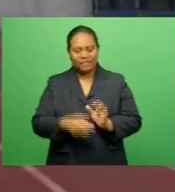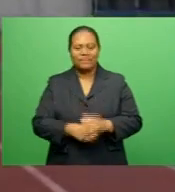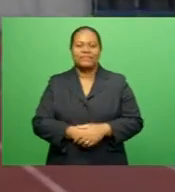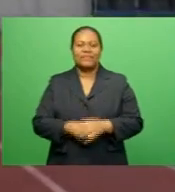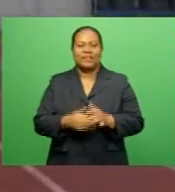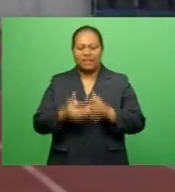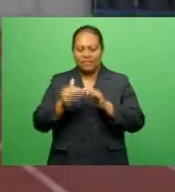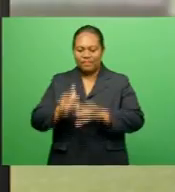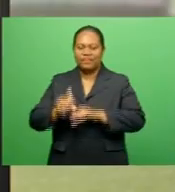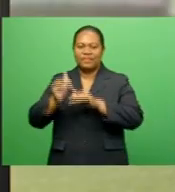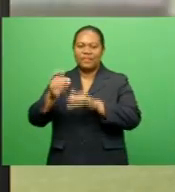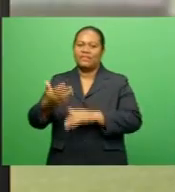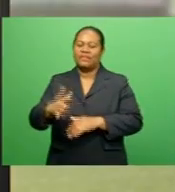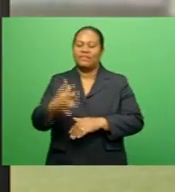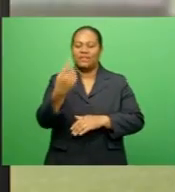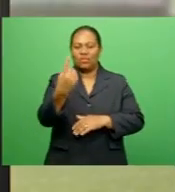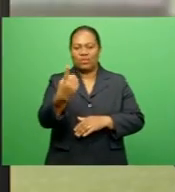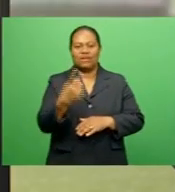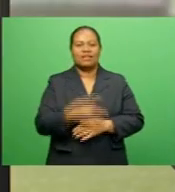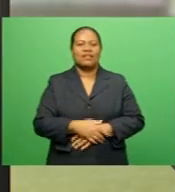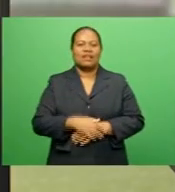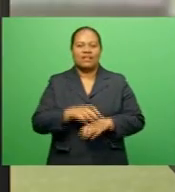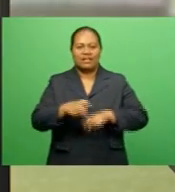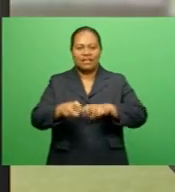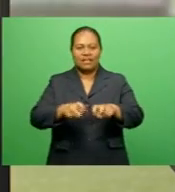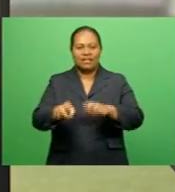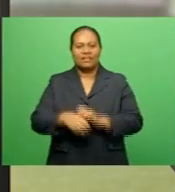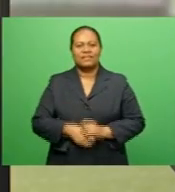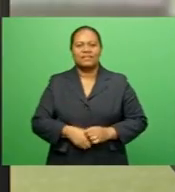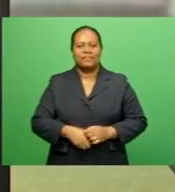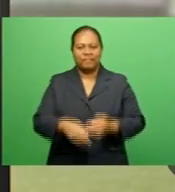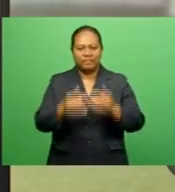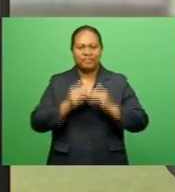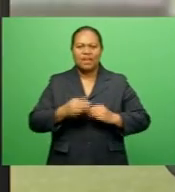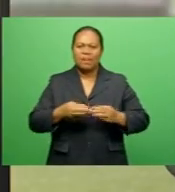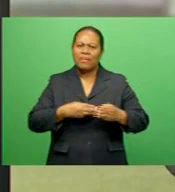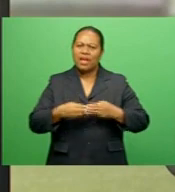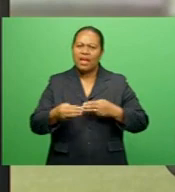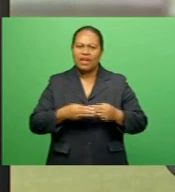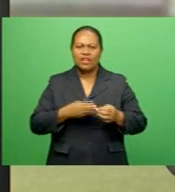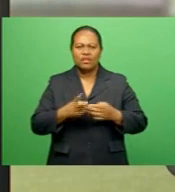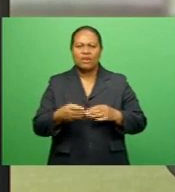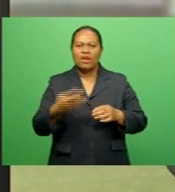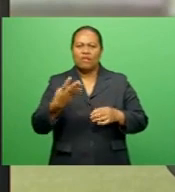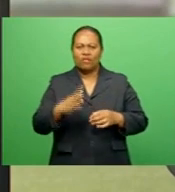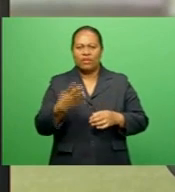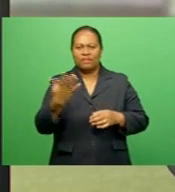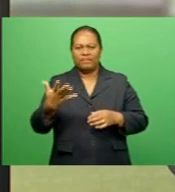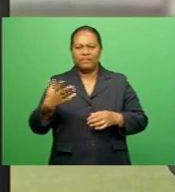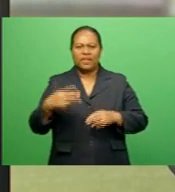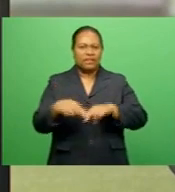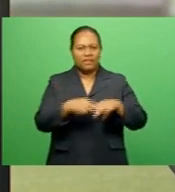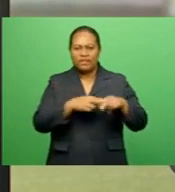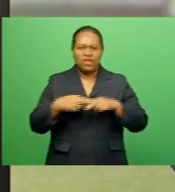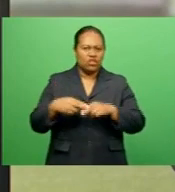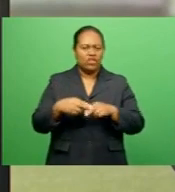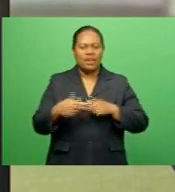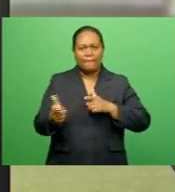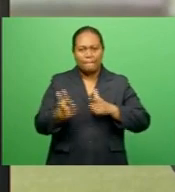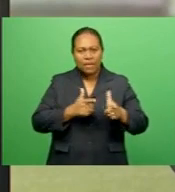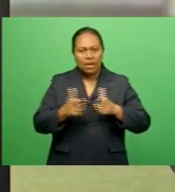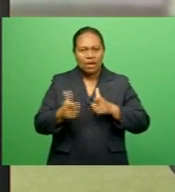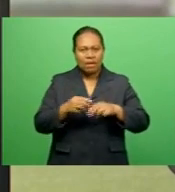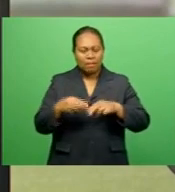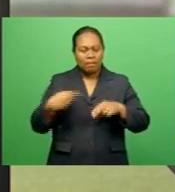with 51 athletes. The management of the 45th Fiji Beta Mari 7s have found a way to help